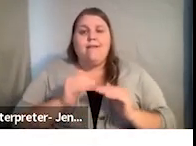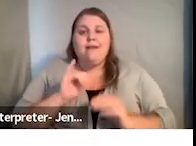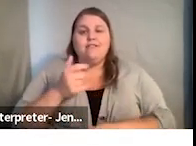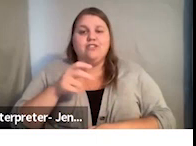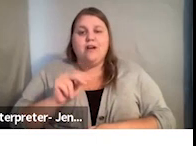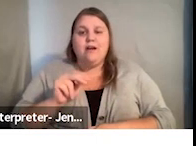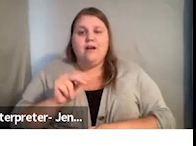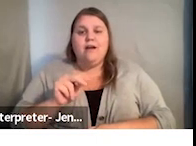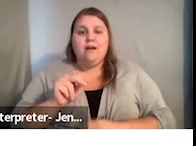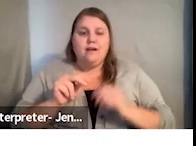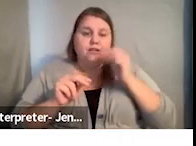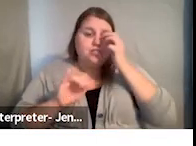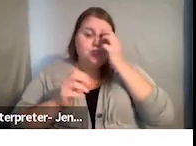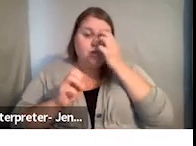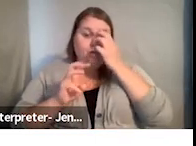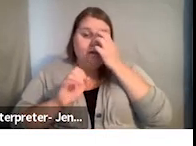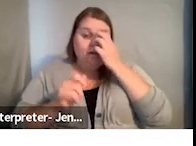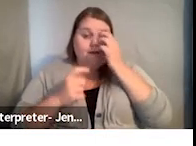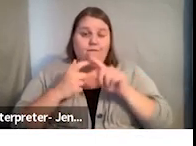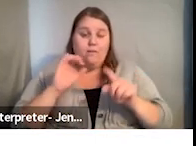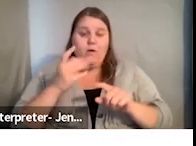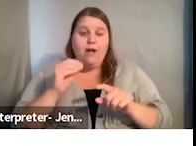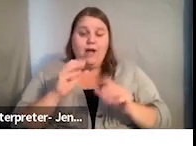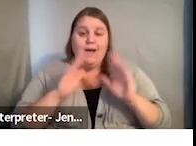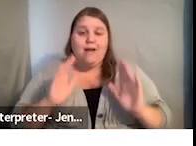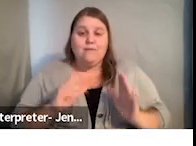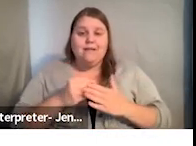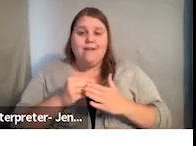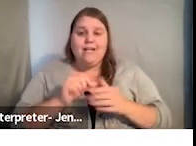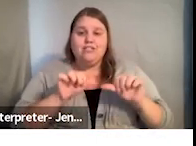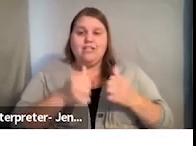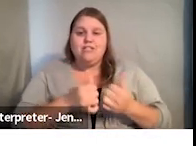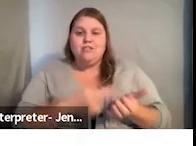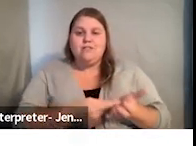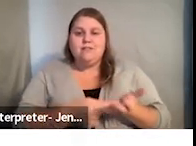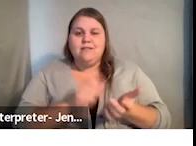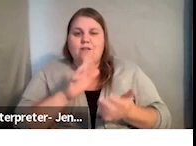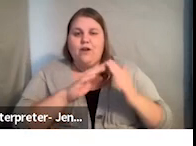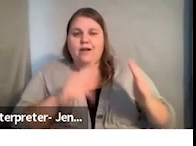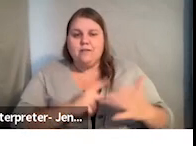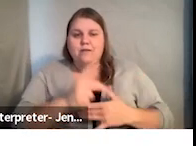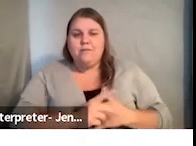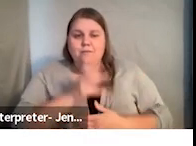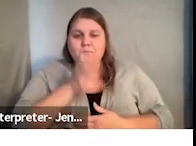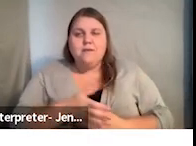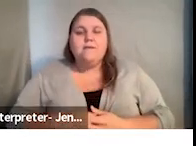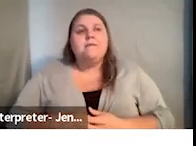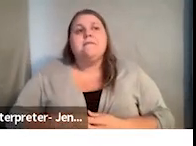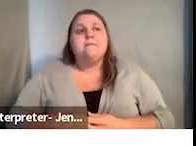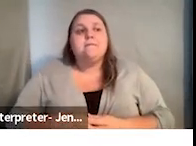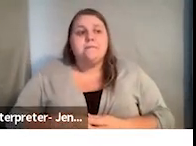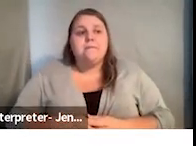John Dewey from the Ohio Housing Finance Agency, to speak about some of their housing programs. And I